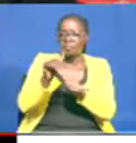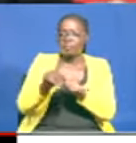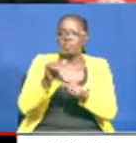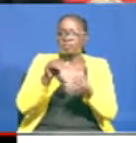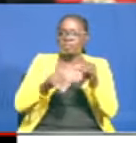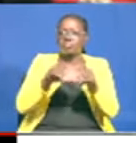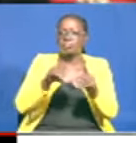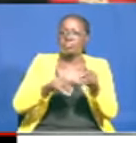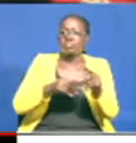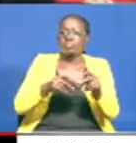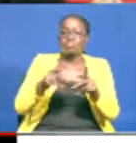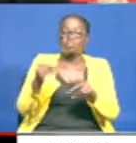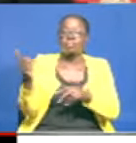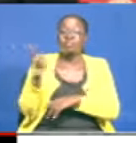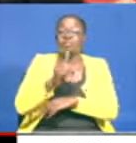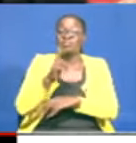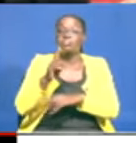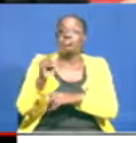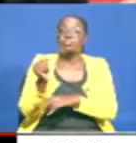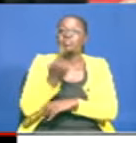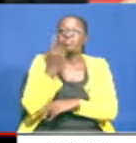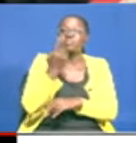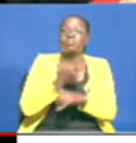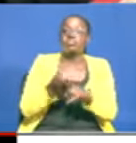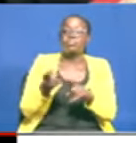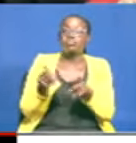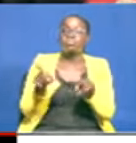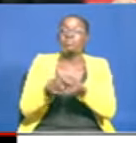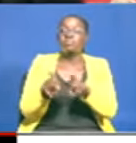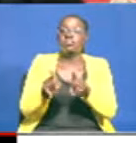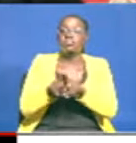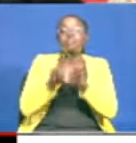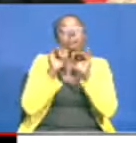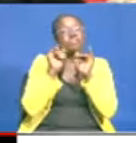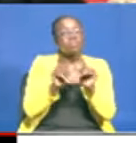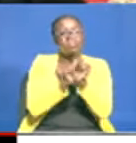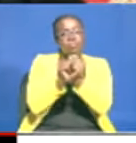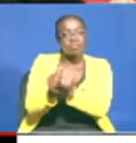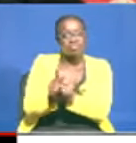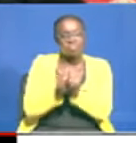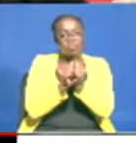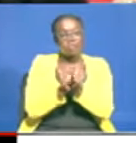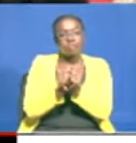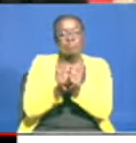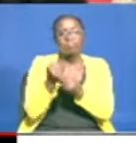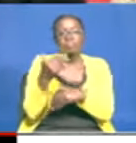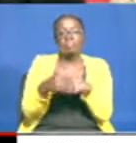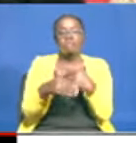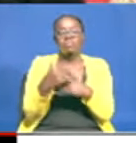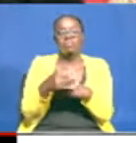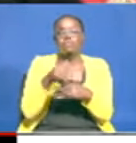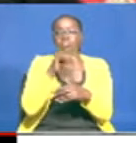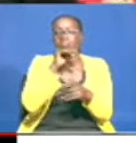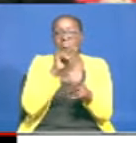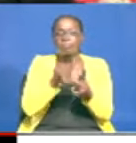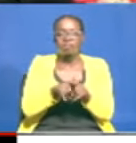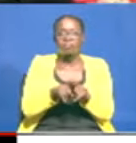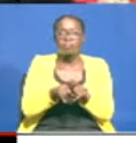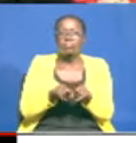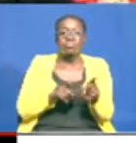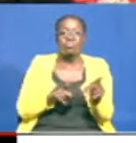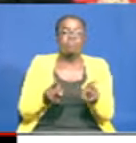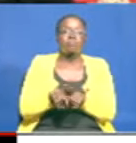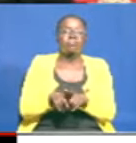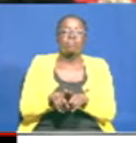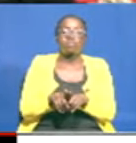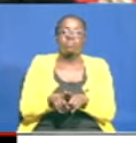ni kitu ya siku moja, lakini bado sisi tutaendelea kukaa pamoja na majirani zetu, ndugu zetu, dada zetu.